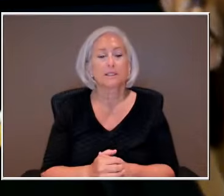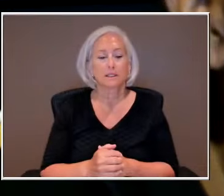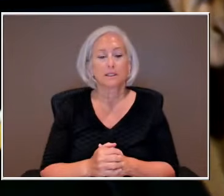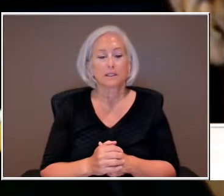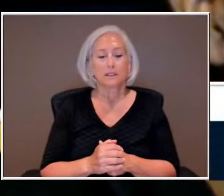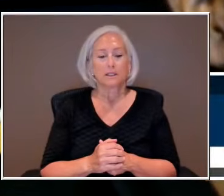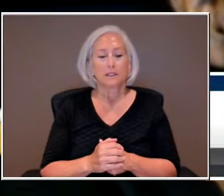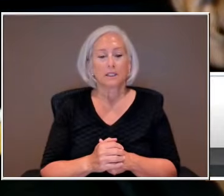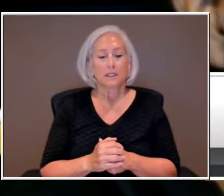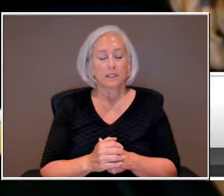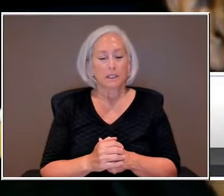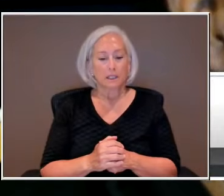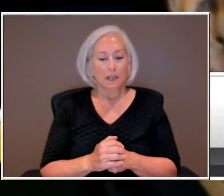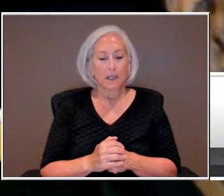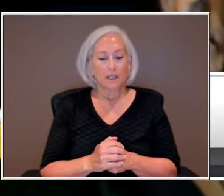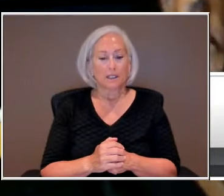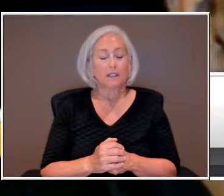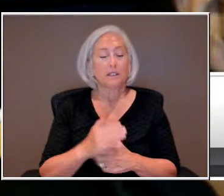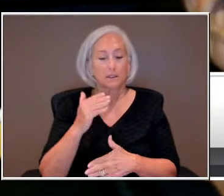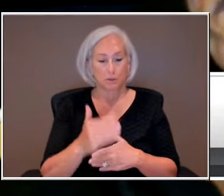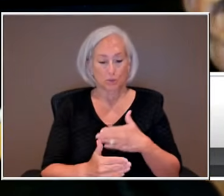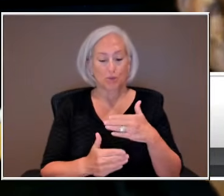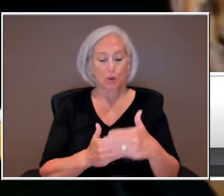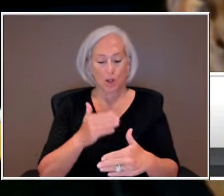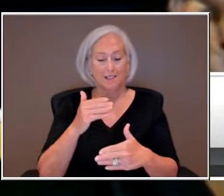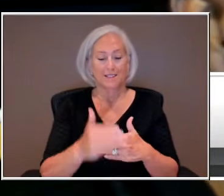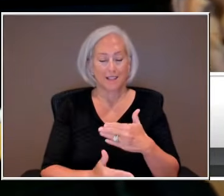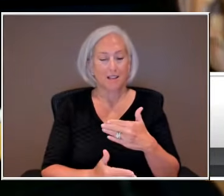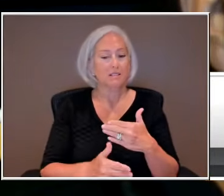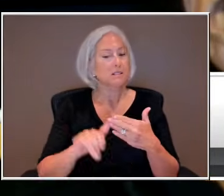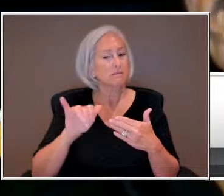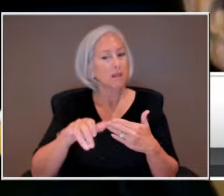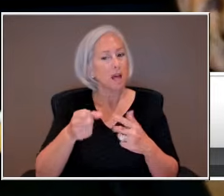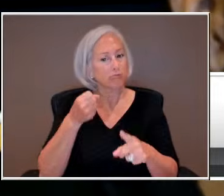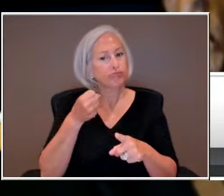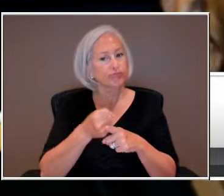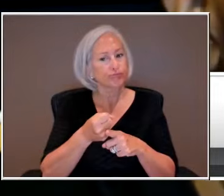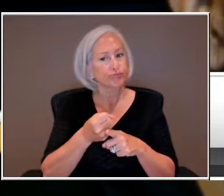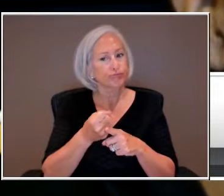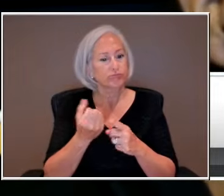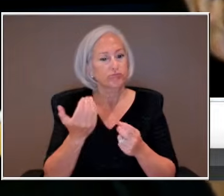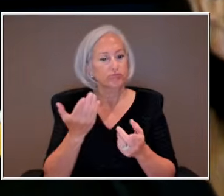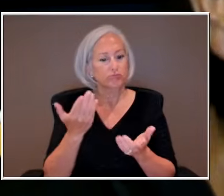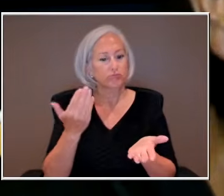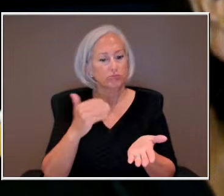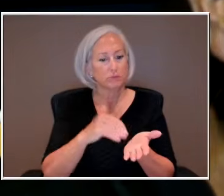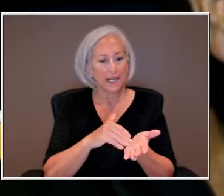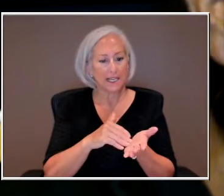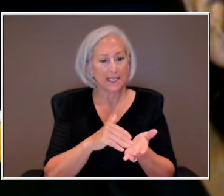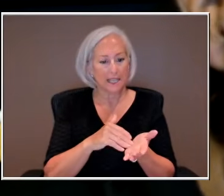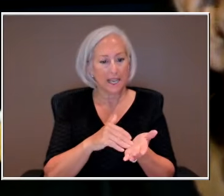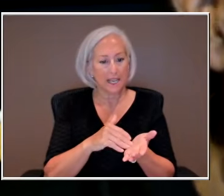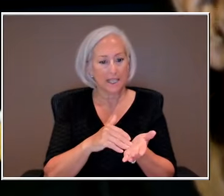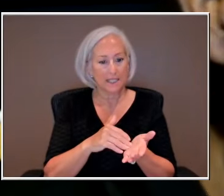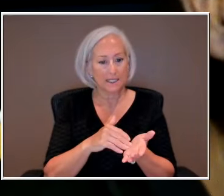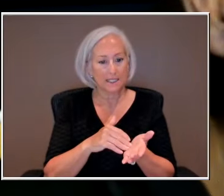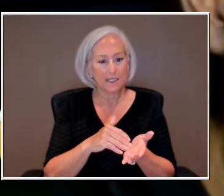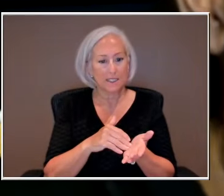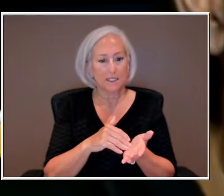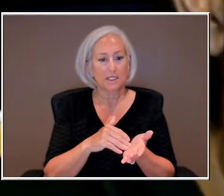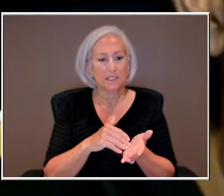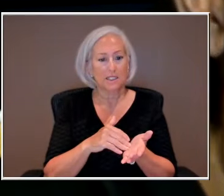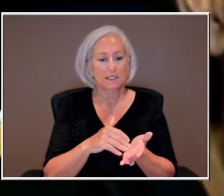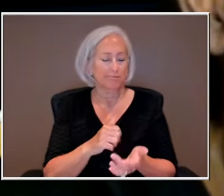processes that come back after a while. Sometimes it's not eliminated, or I'm not a doctor, but it's just